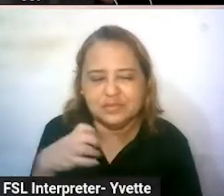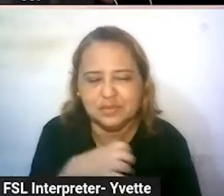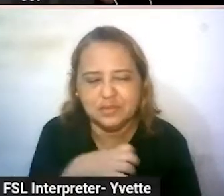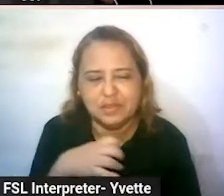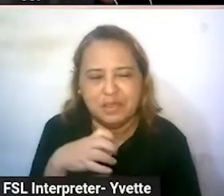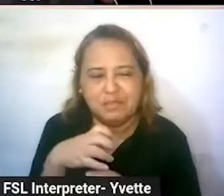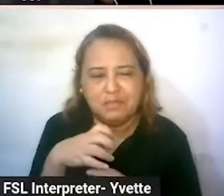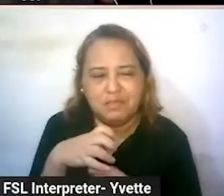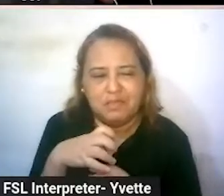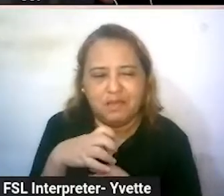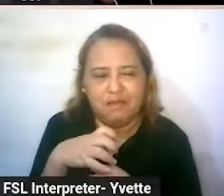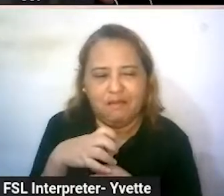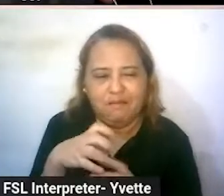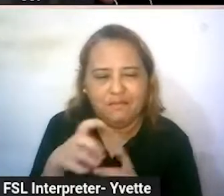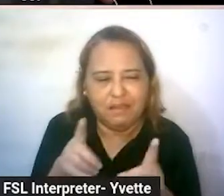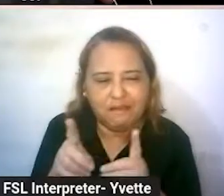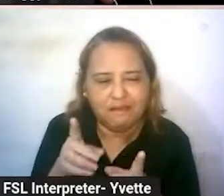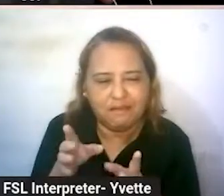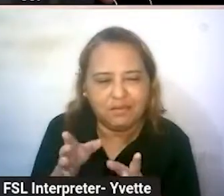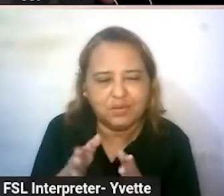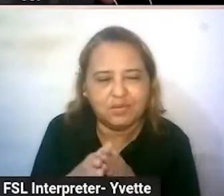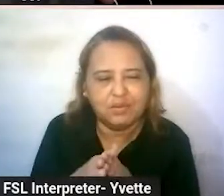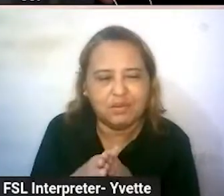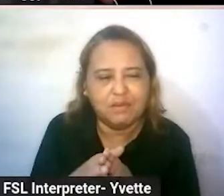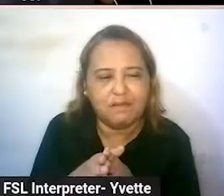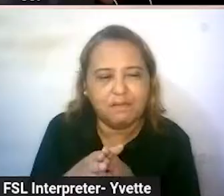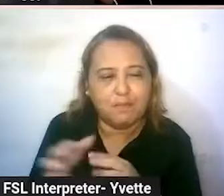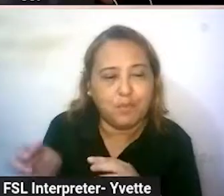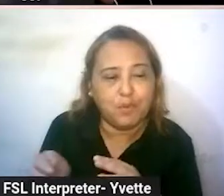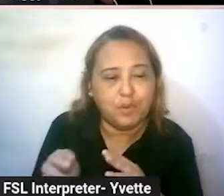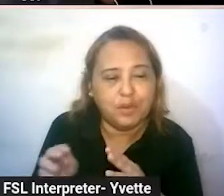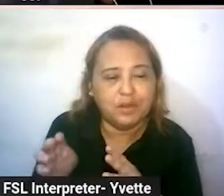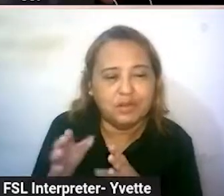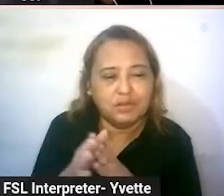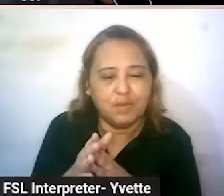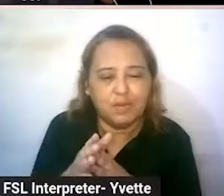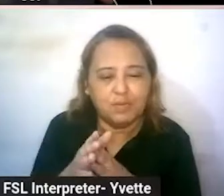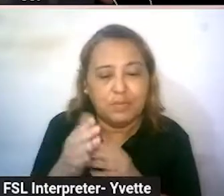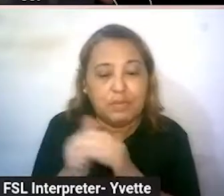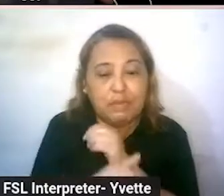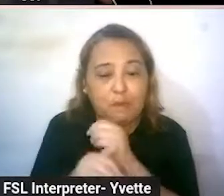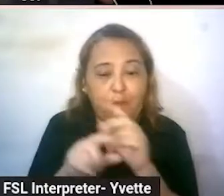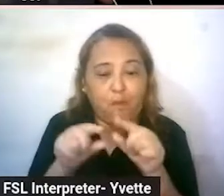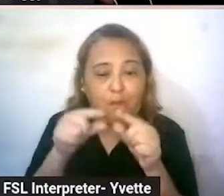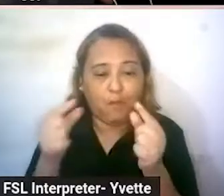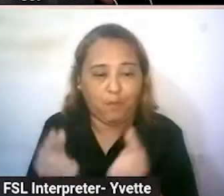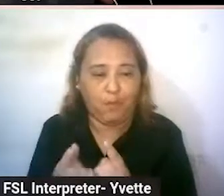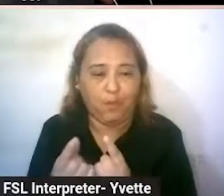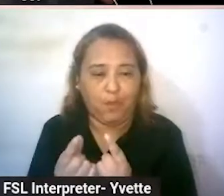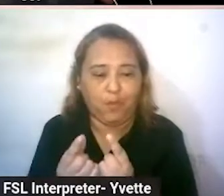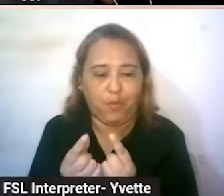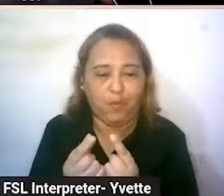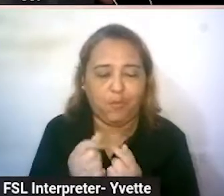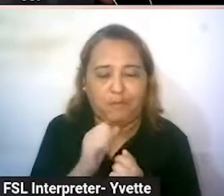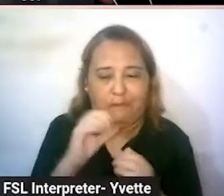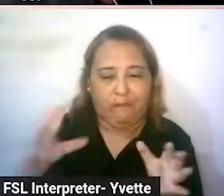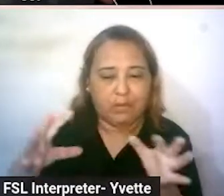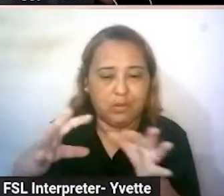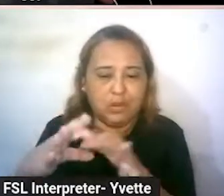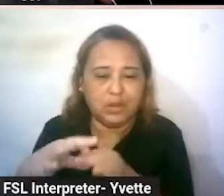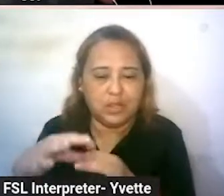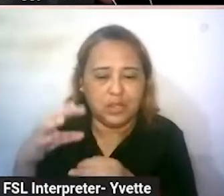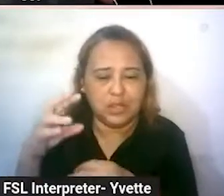Subiaga. She was the moderator of that Yahoo group. Hindi pa siya connected with NCDA noon.